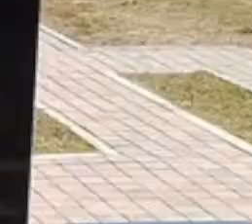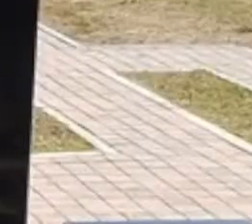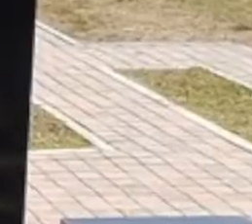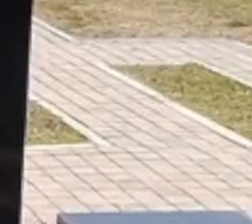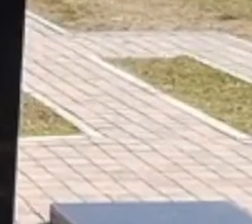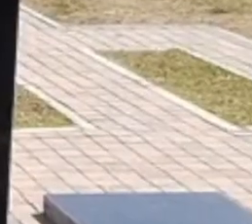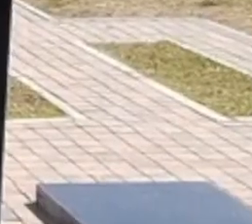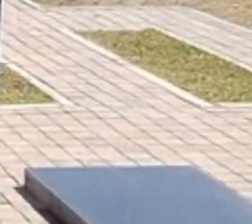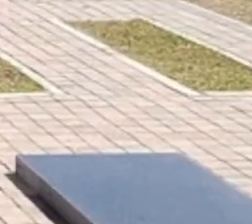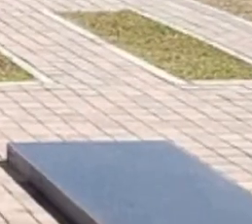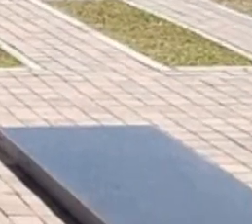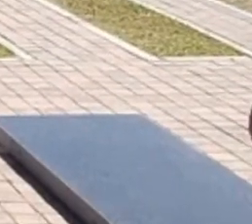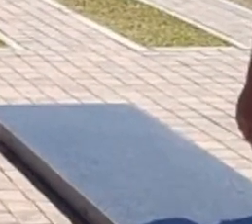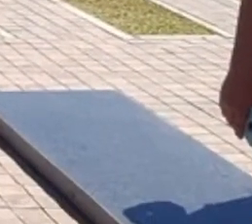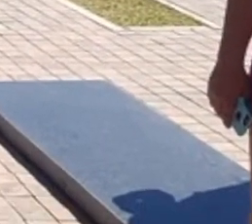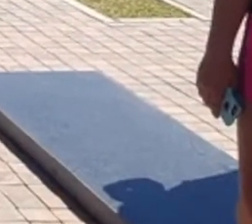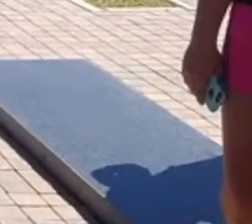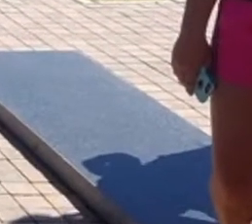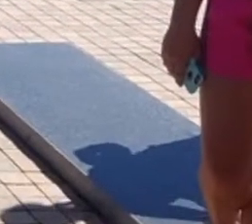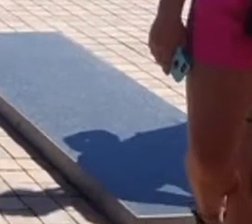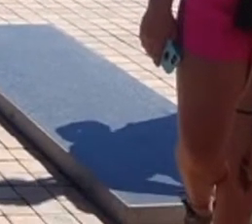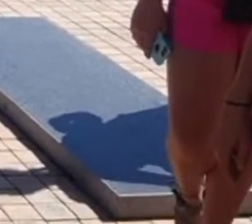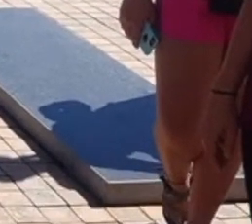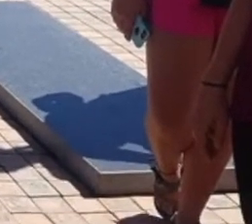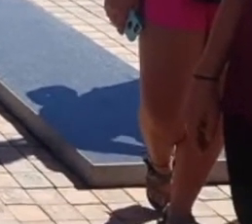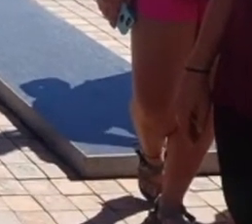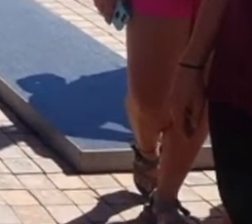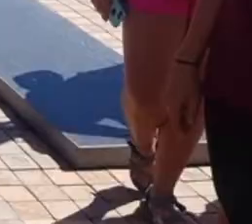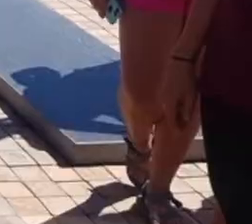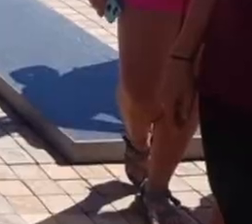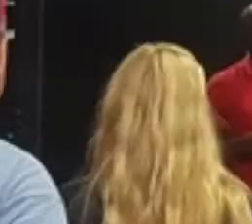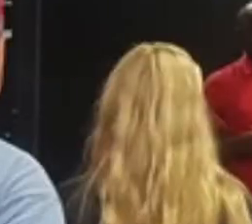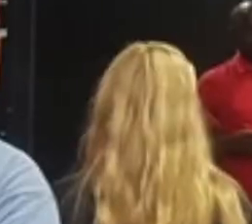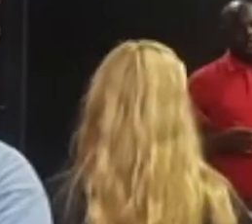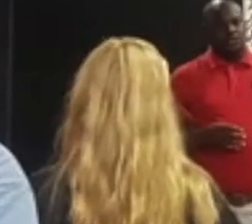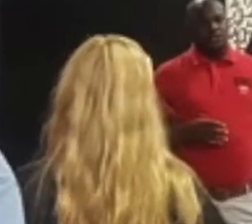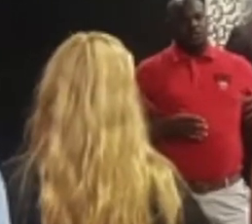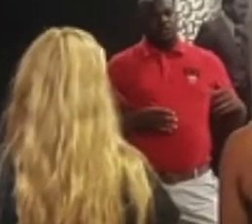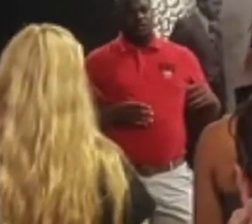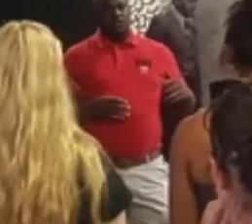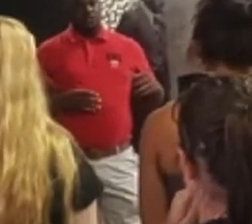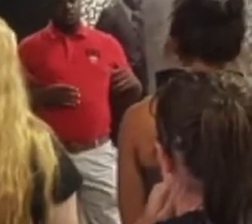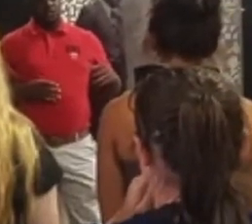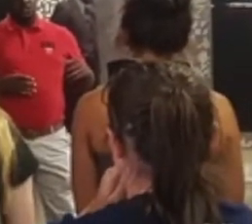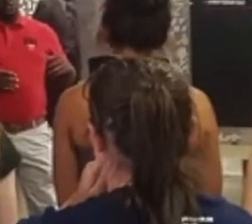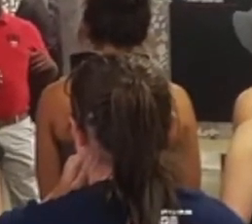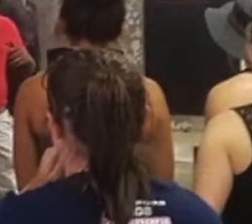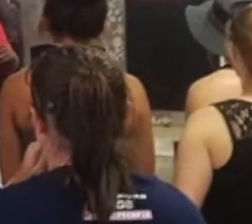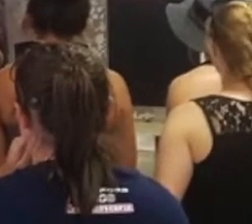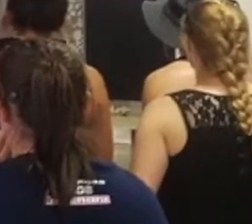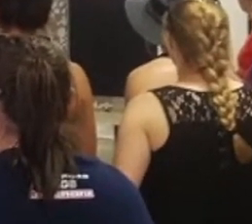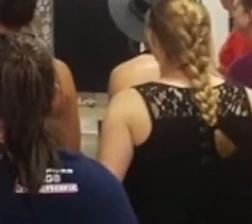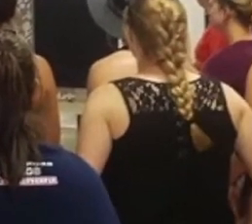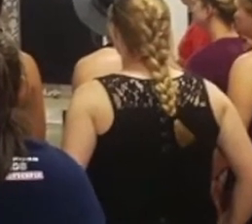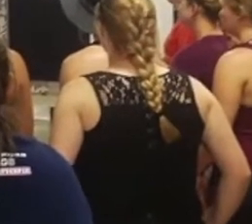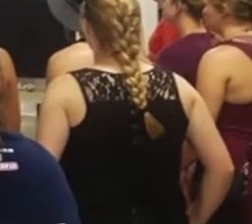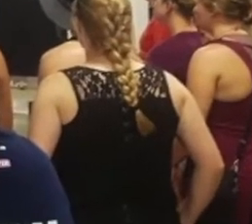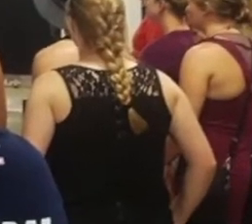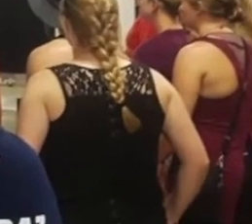nosomlomo we-Eastern Cape Provincial Legislature, yena umama uHelen Souls